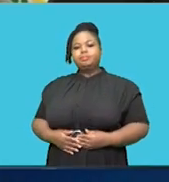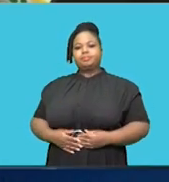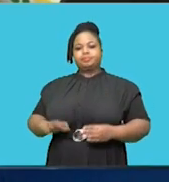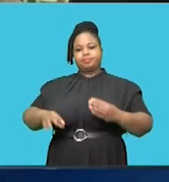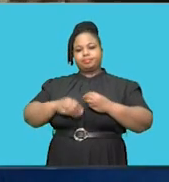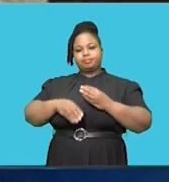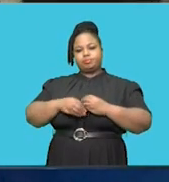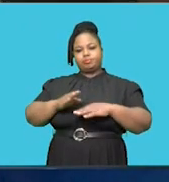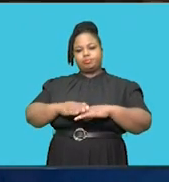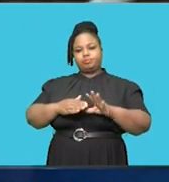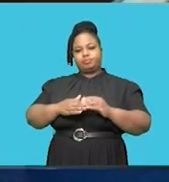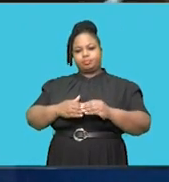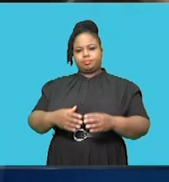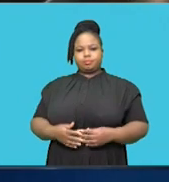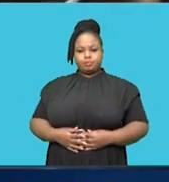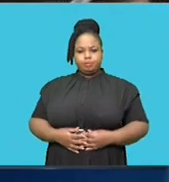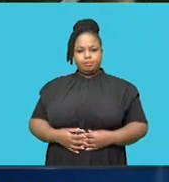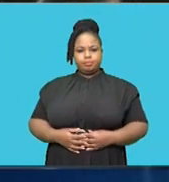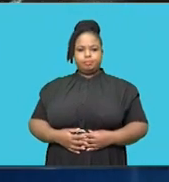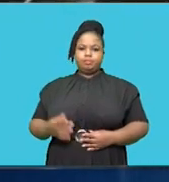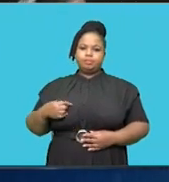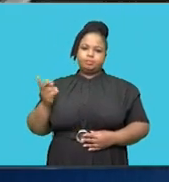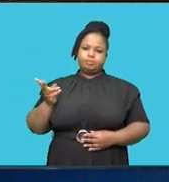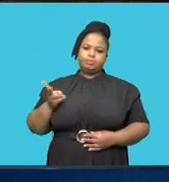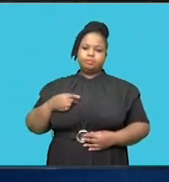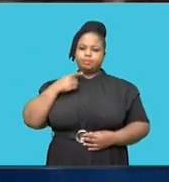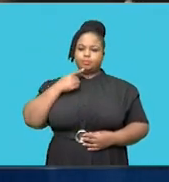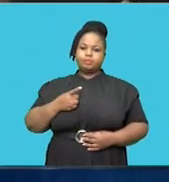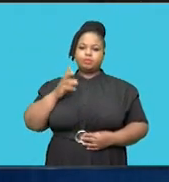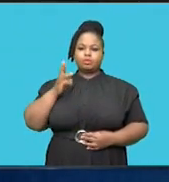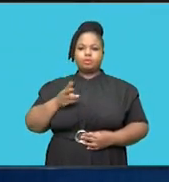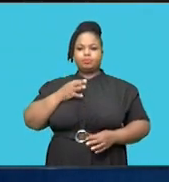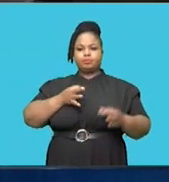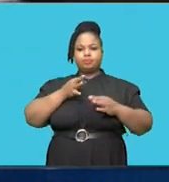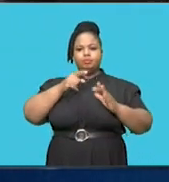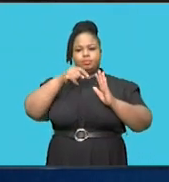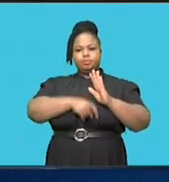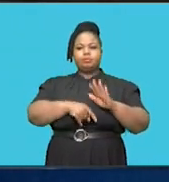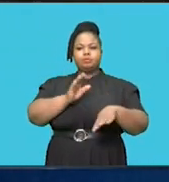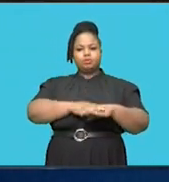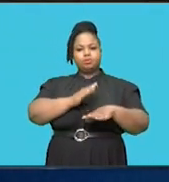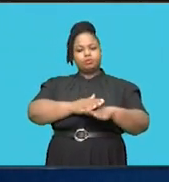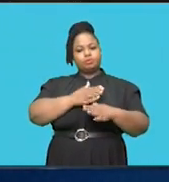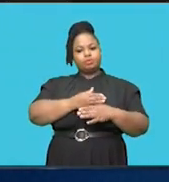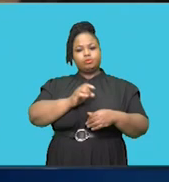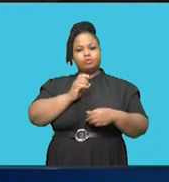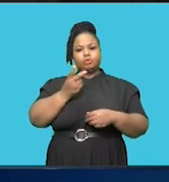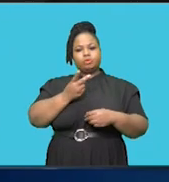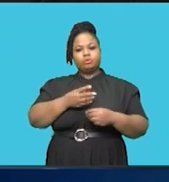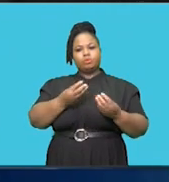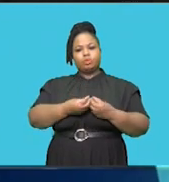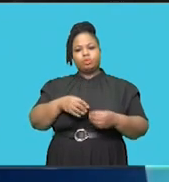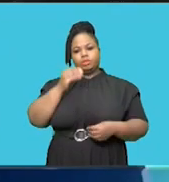members. Ubuye woleka ngelithi uza kuqhubeka ukunika ingxelo esebenza ngonxibelelwano kumajelo